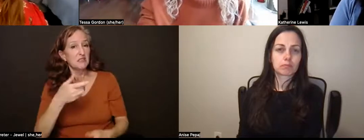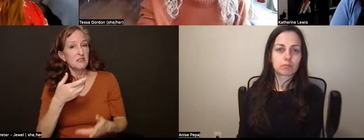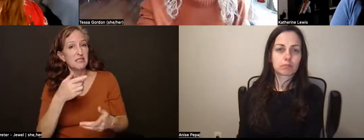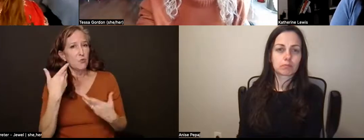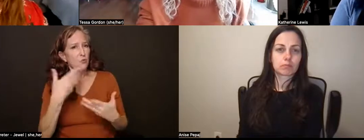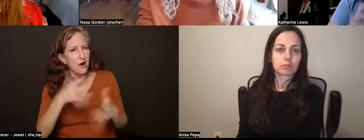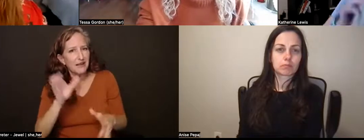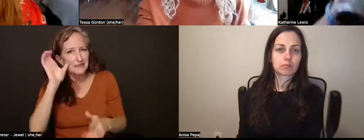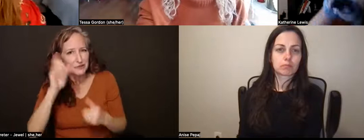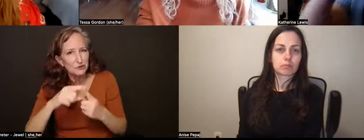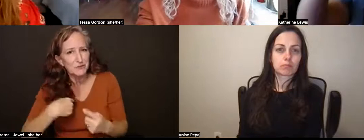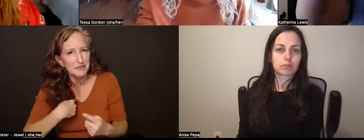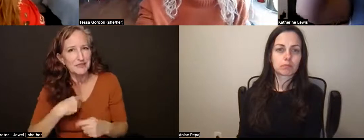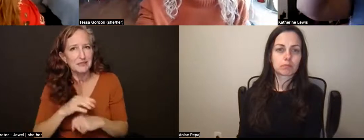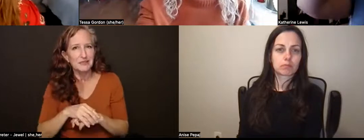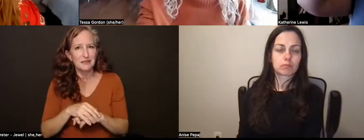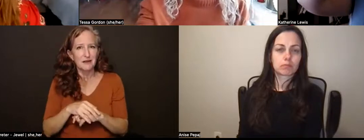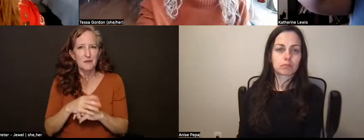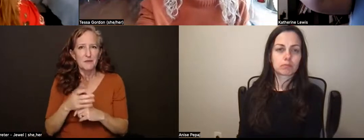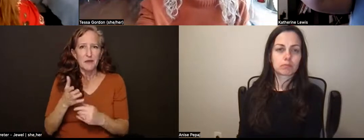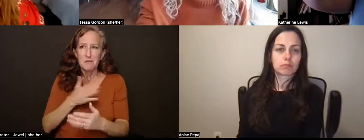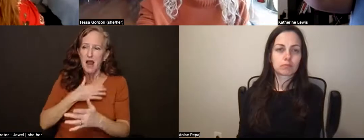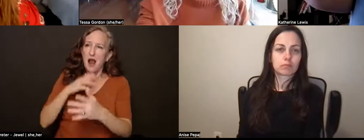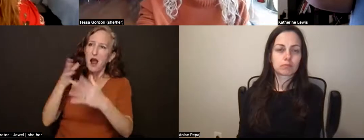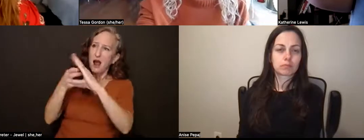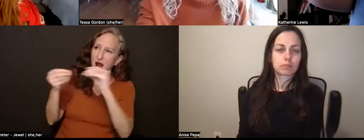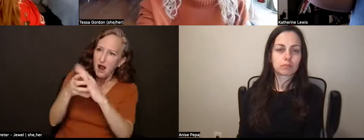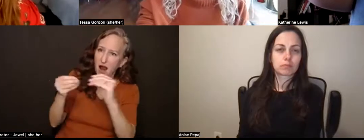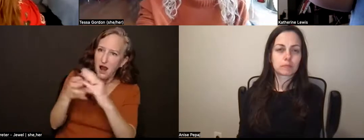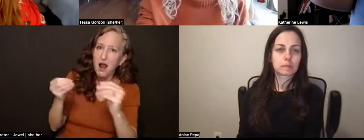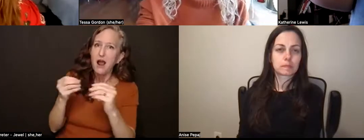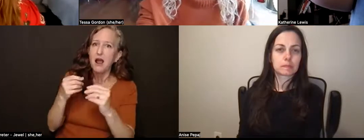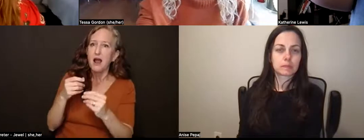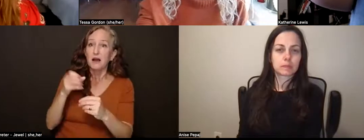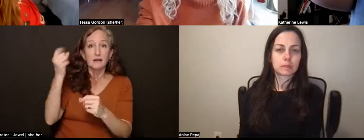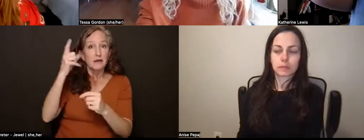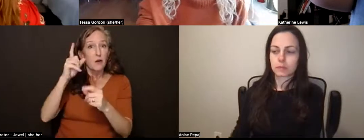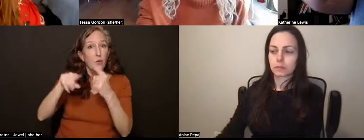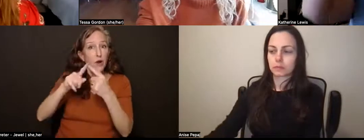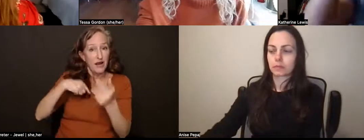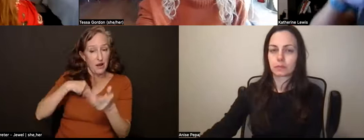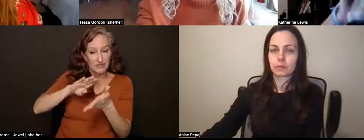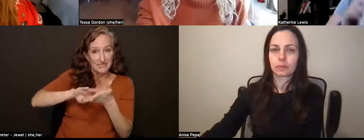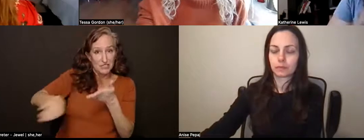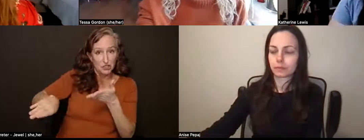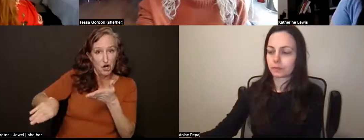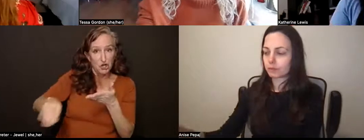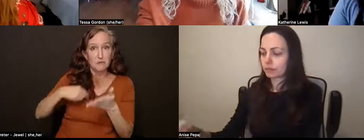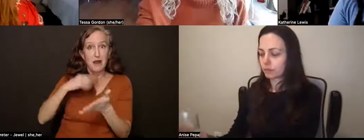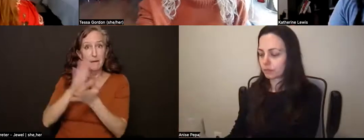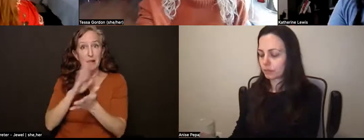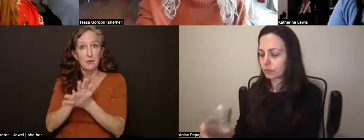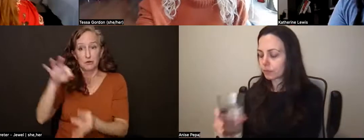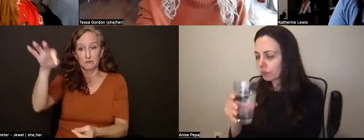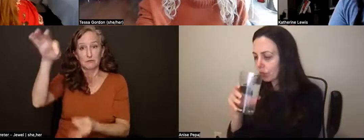my condition and my circumstance. But when they discharged me, on my discharge papers, what do you